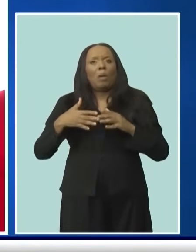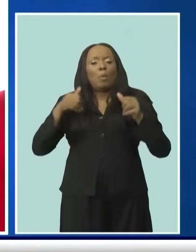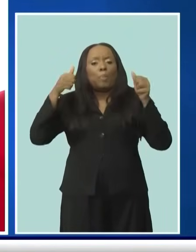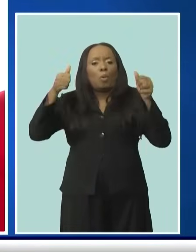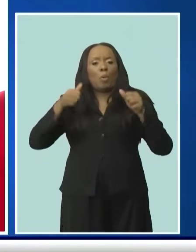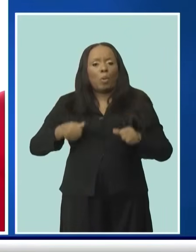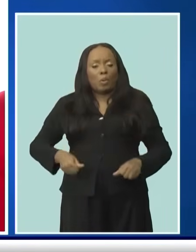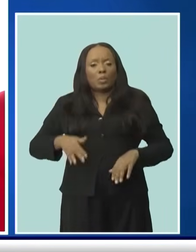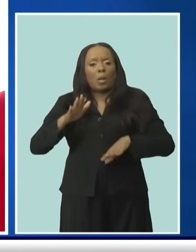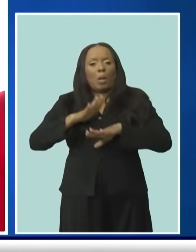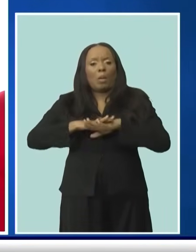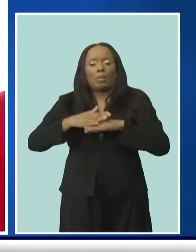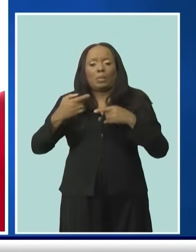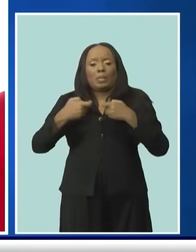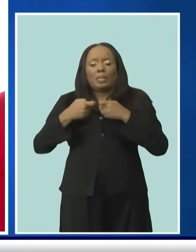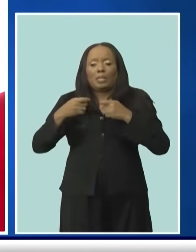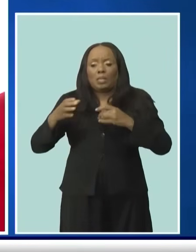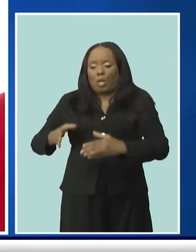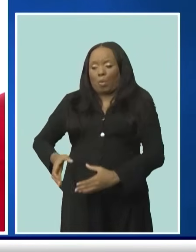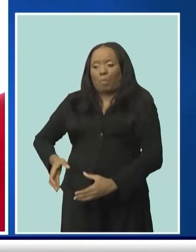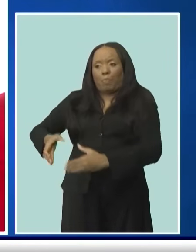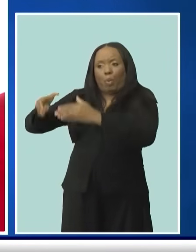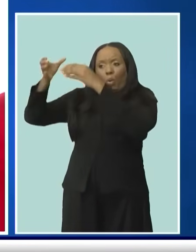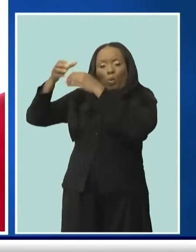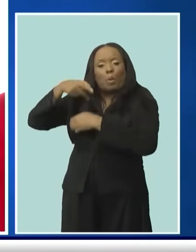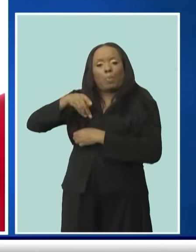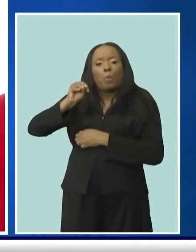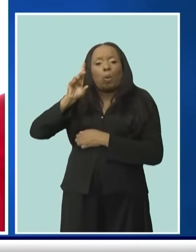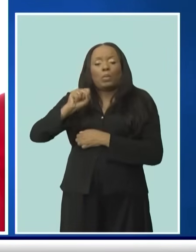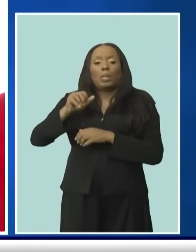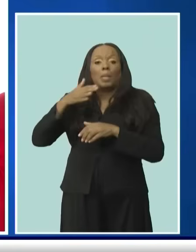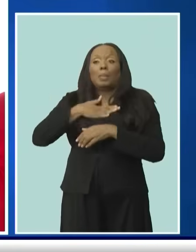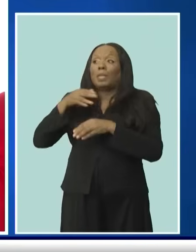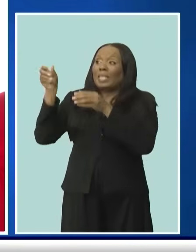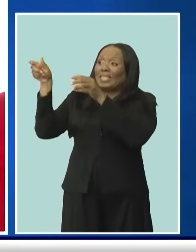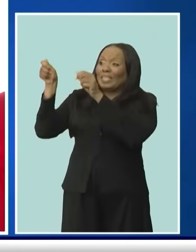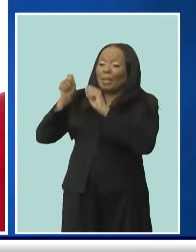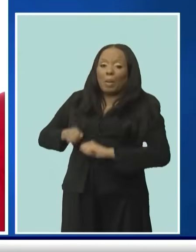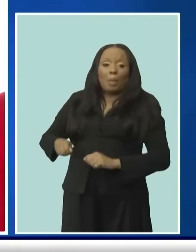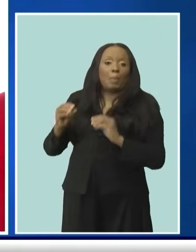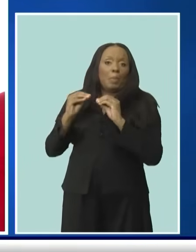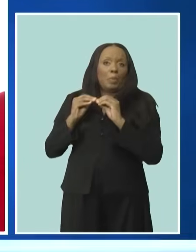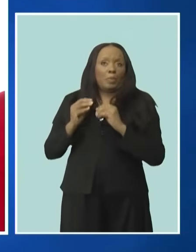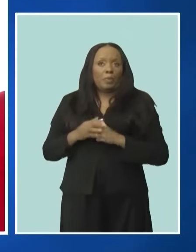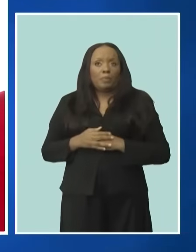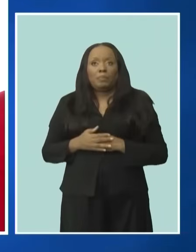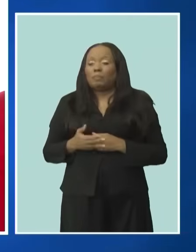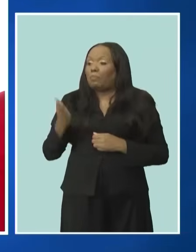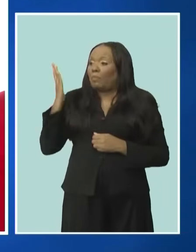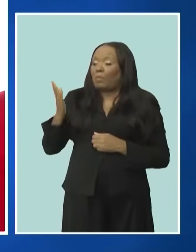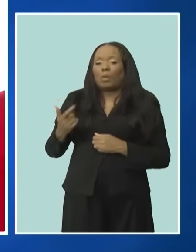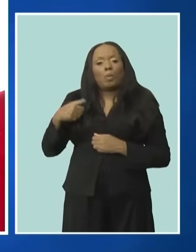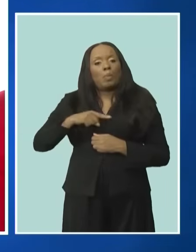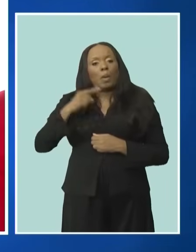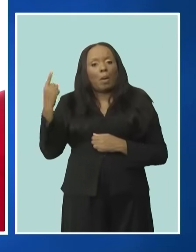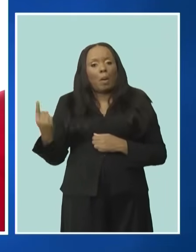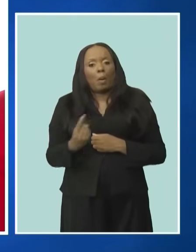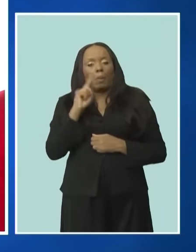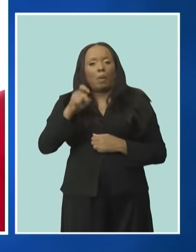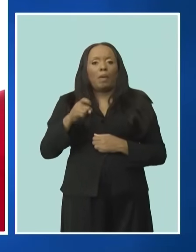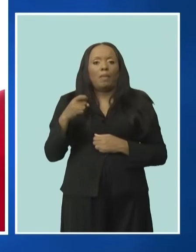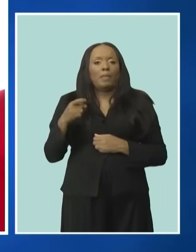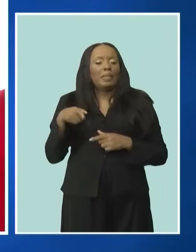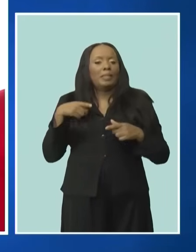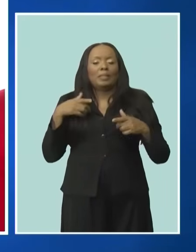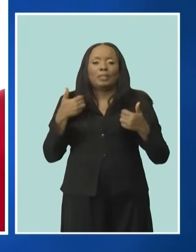country and in those areas, so we always have to deal with the tree aspect of it. The unfortunate thing is that if a big